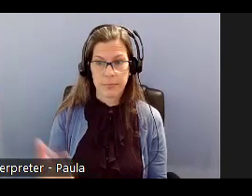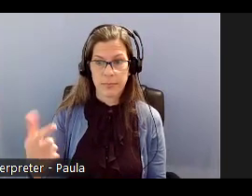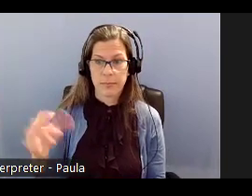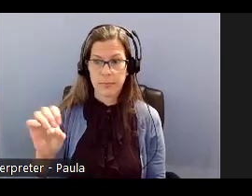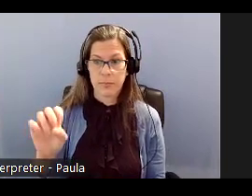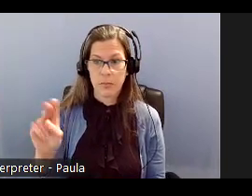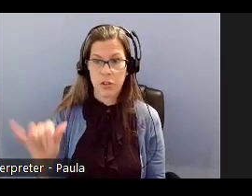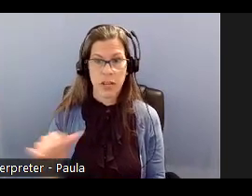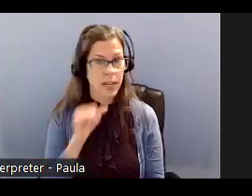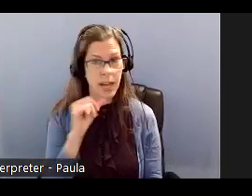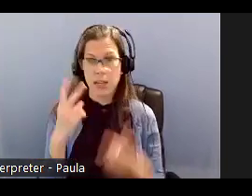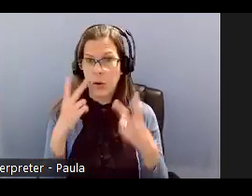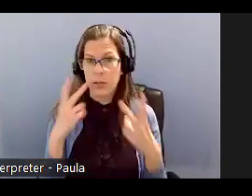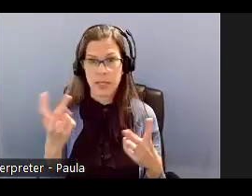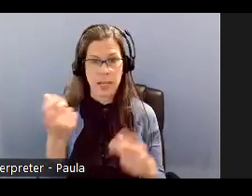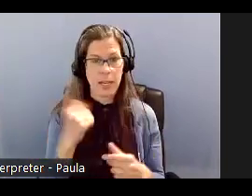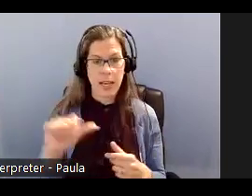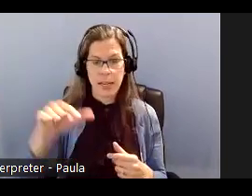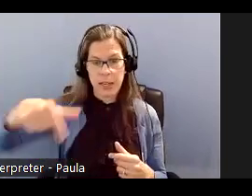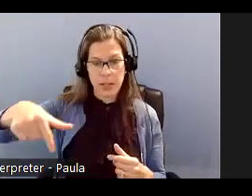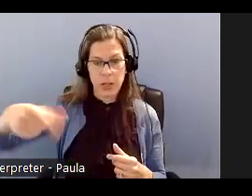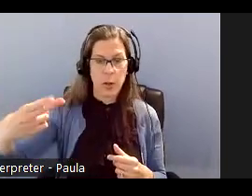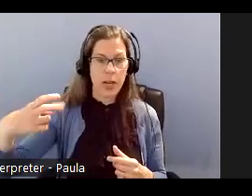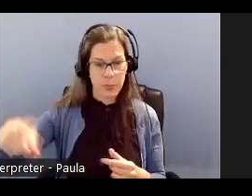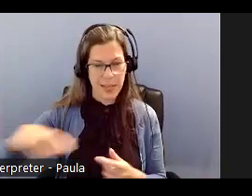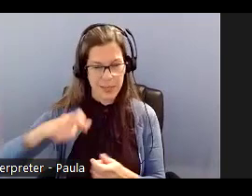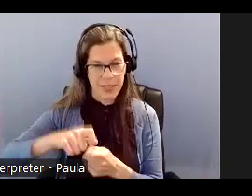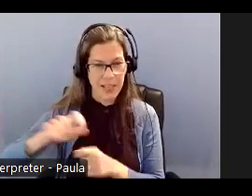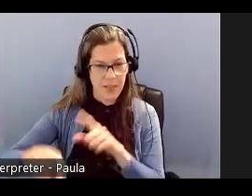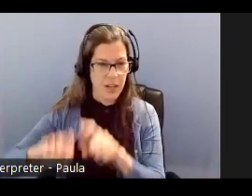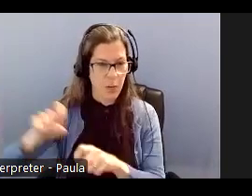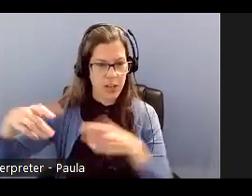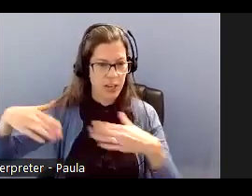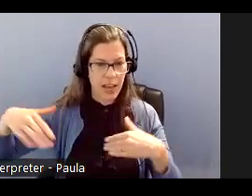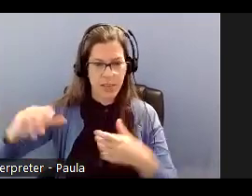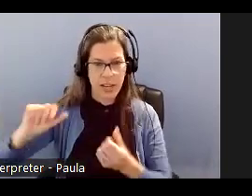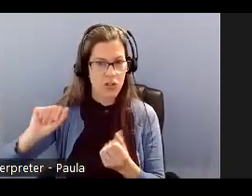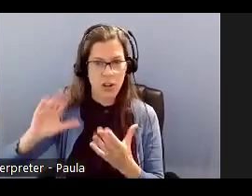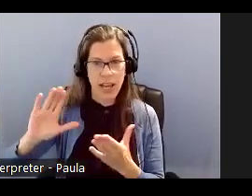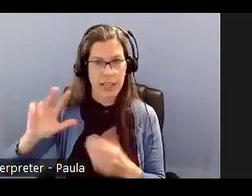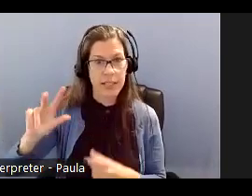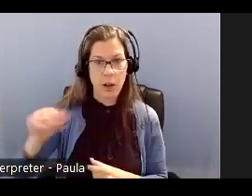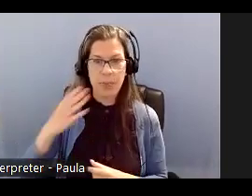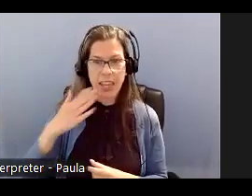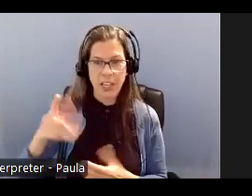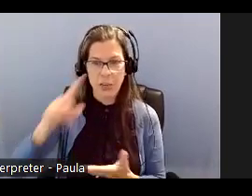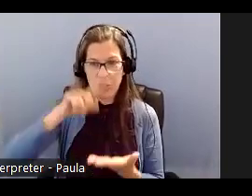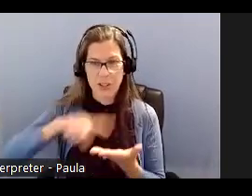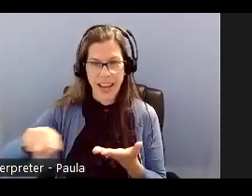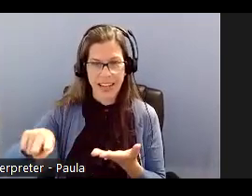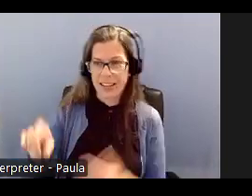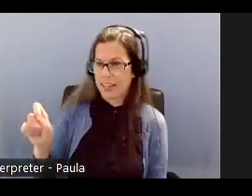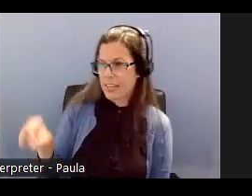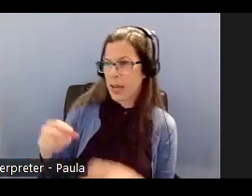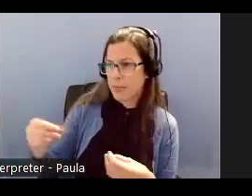Do not see any QHP specific questions that we have not addressed in the chat. Thanks for checking in, Becky. Yeah,